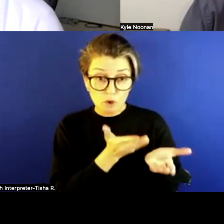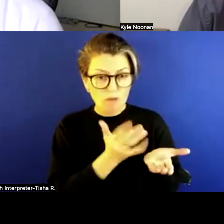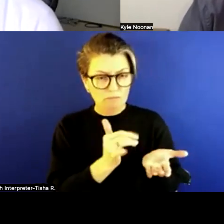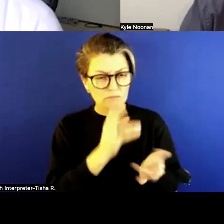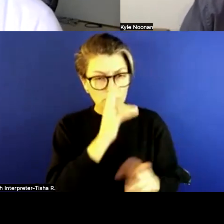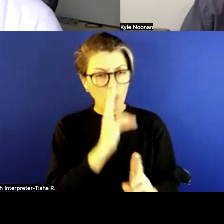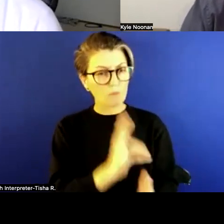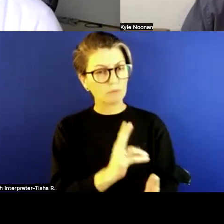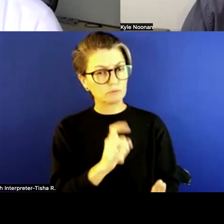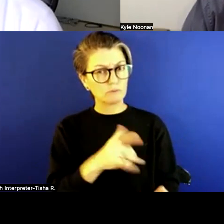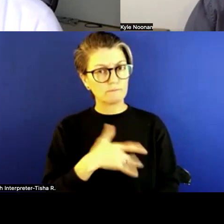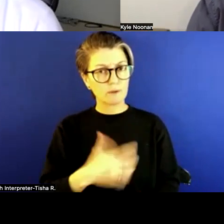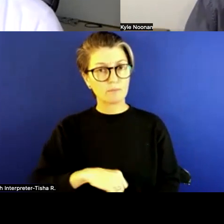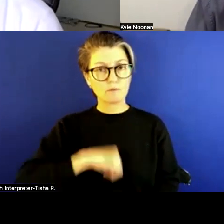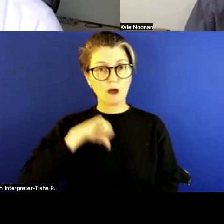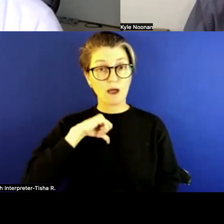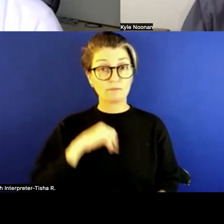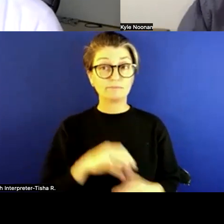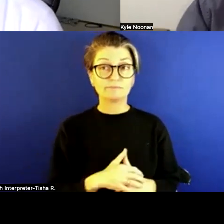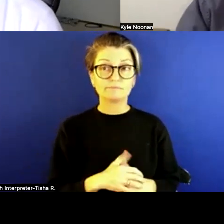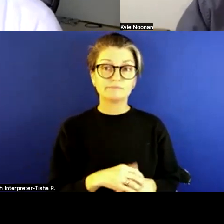find pride in your service, hopefully.